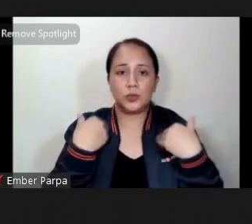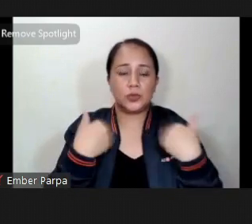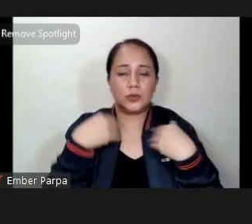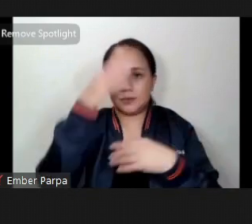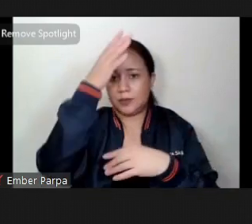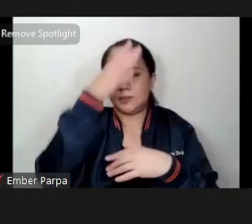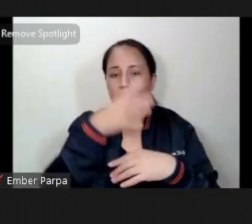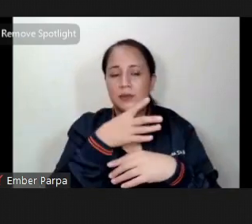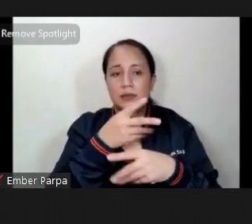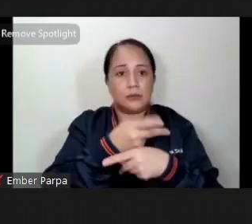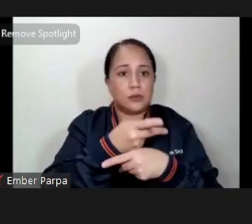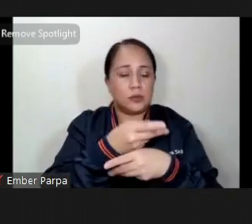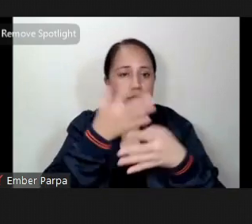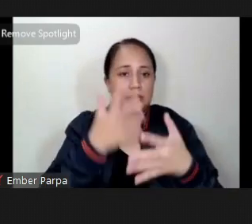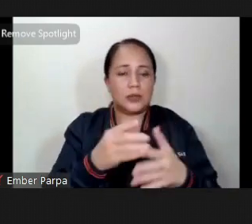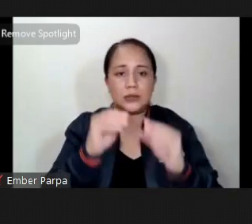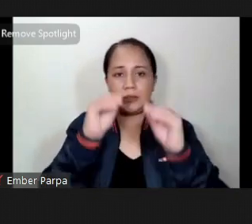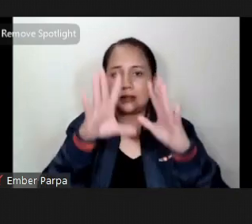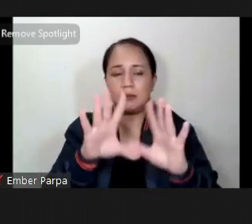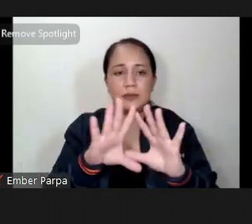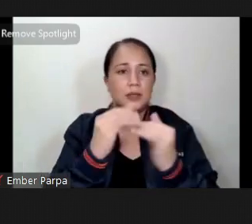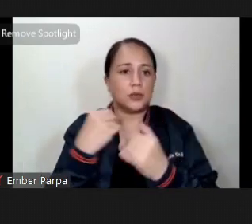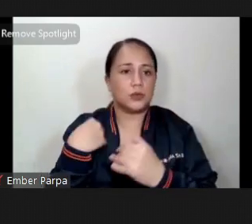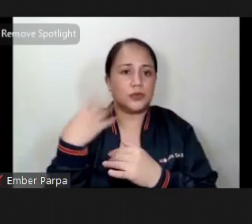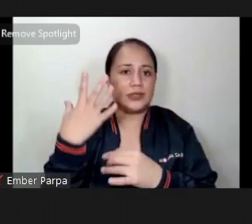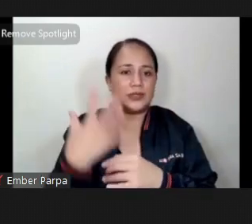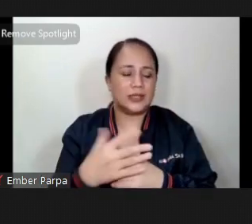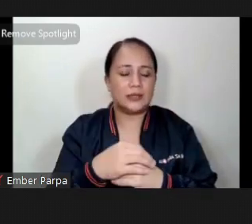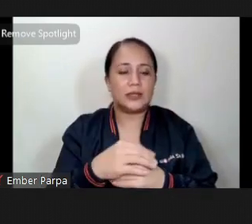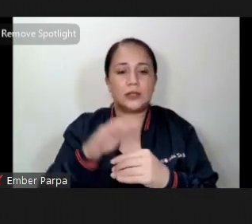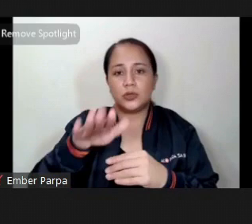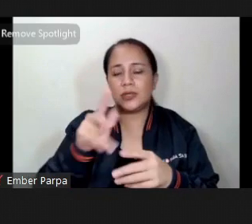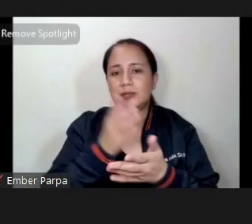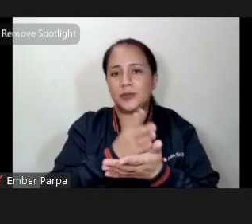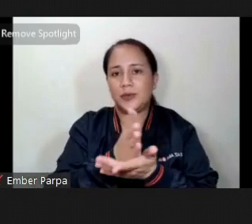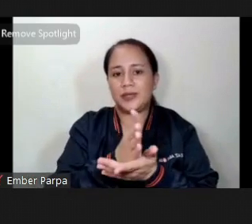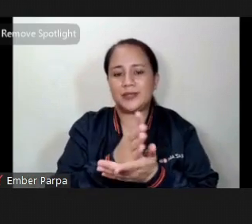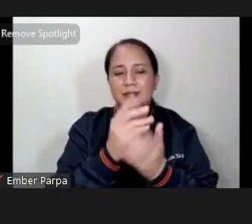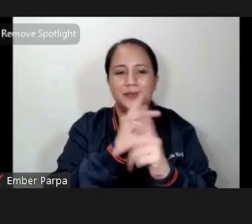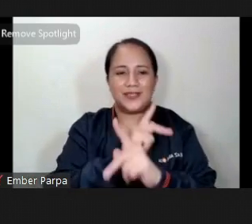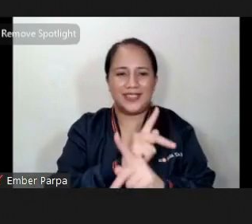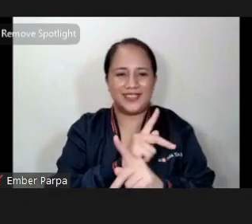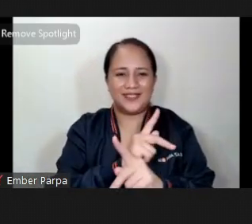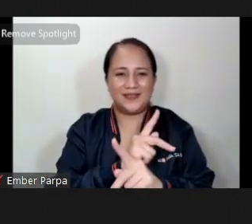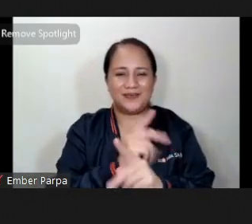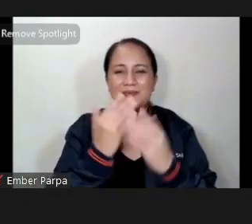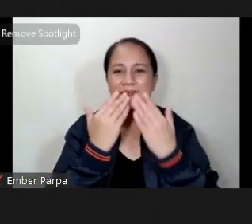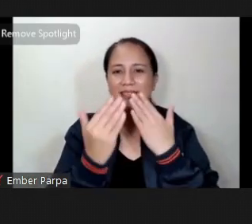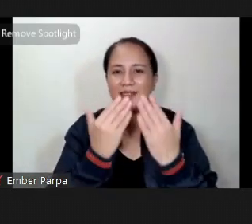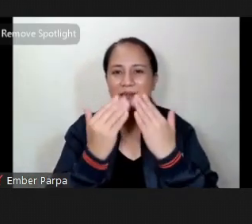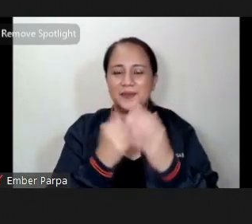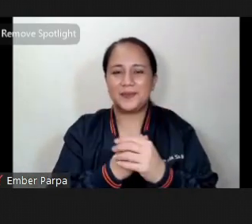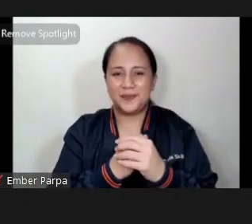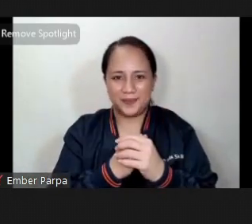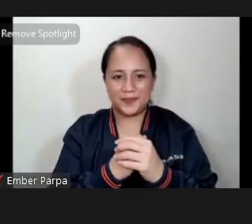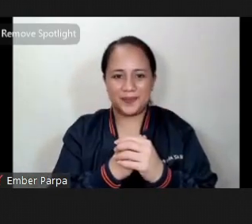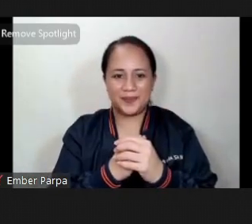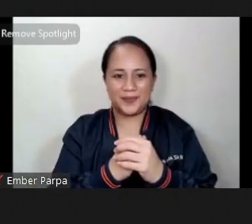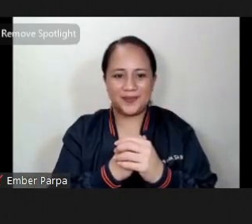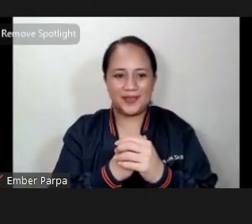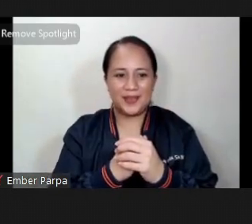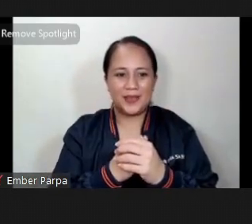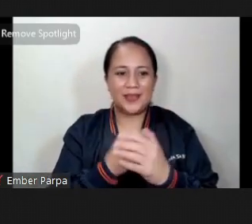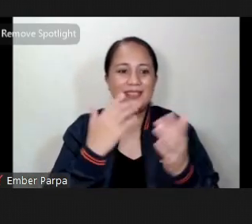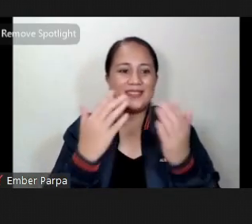/ caregivers, teachers, barangay officials on child's rights and protection. Thank you. Thank